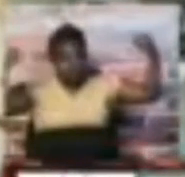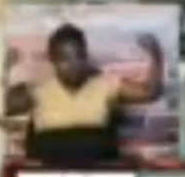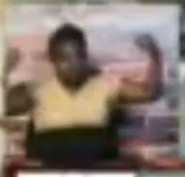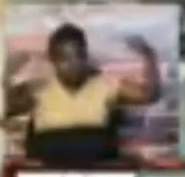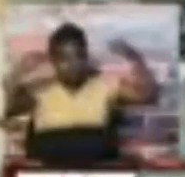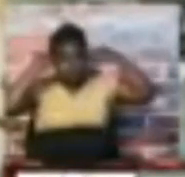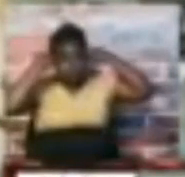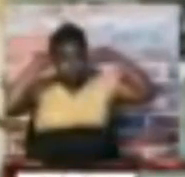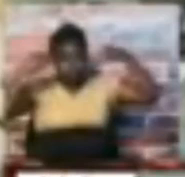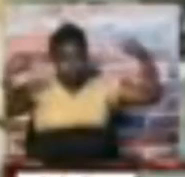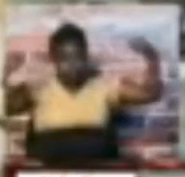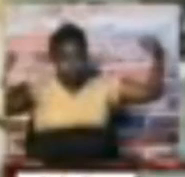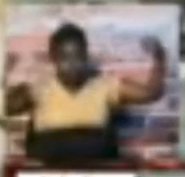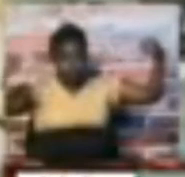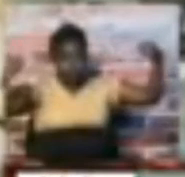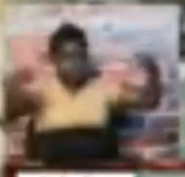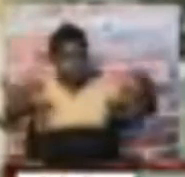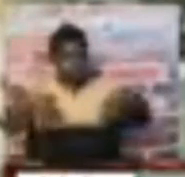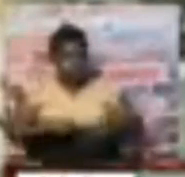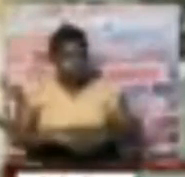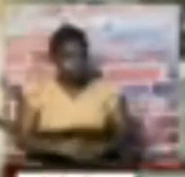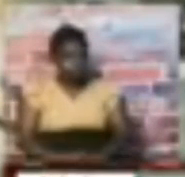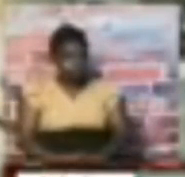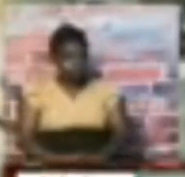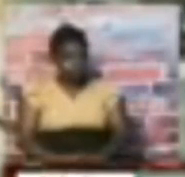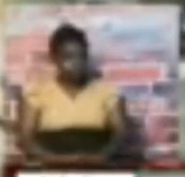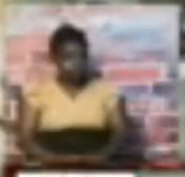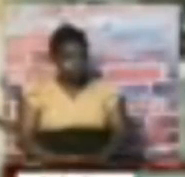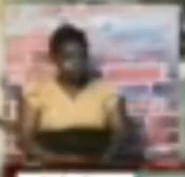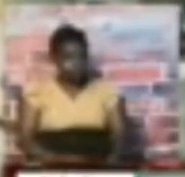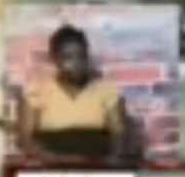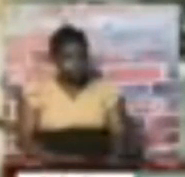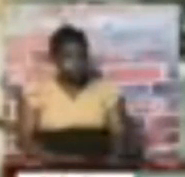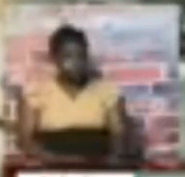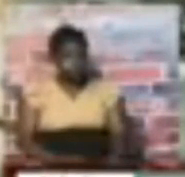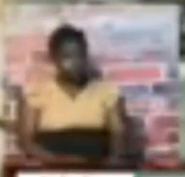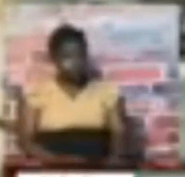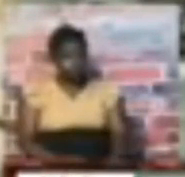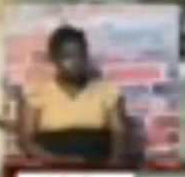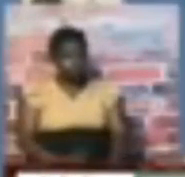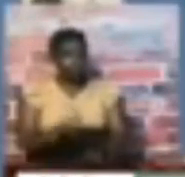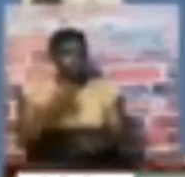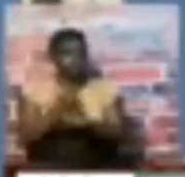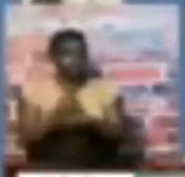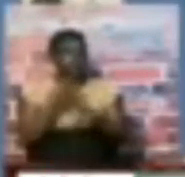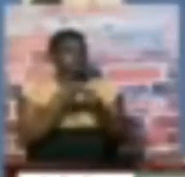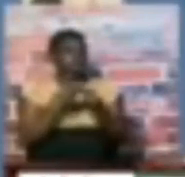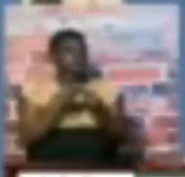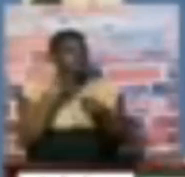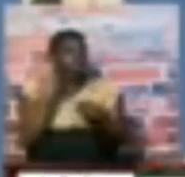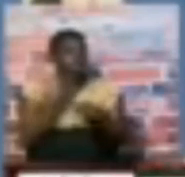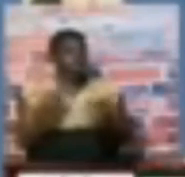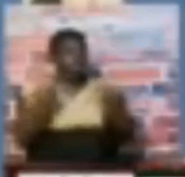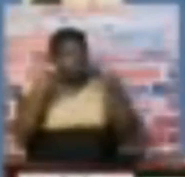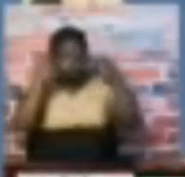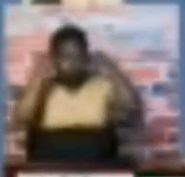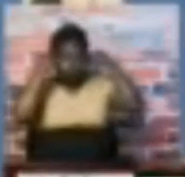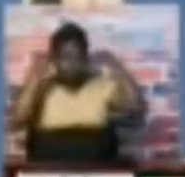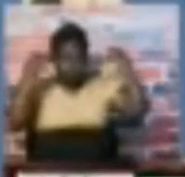Akiten, Haifa. So this girl is called Acting Grace.